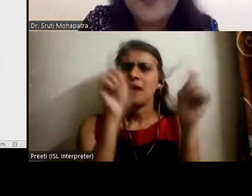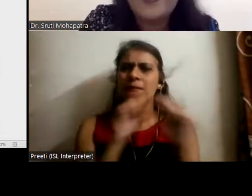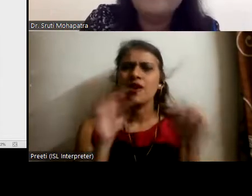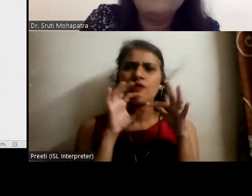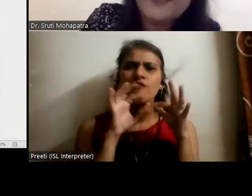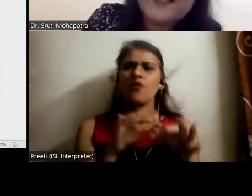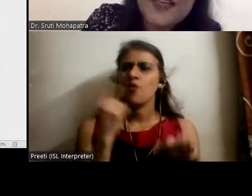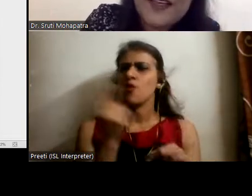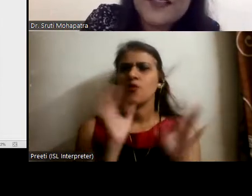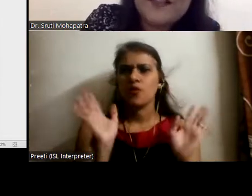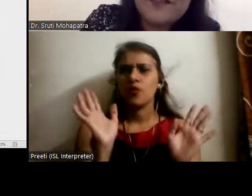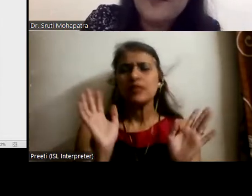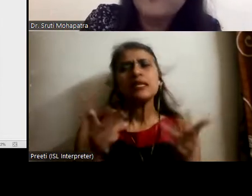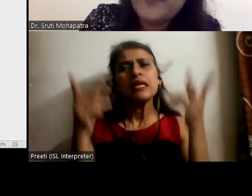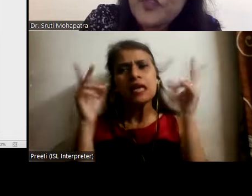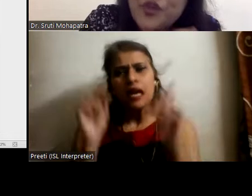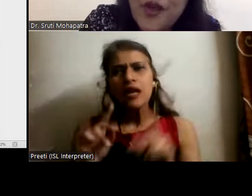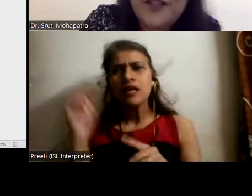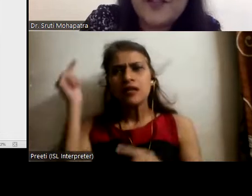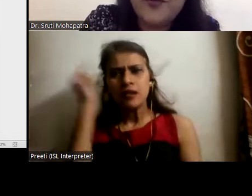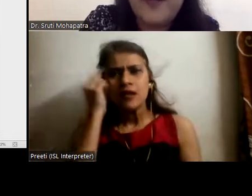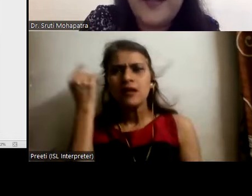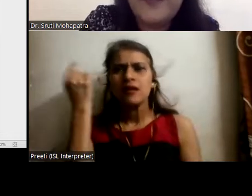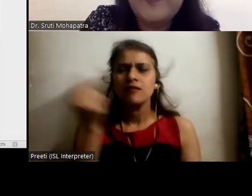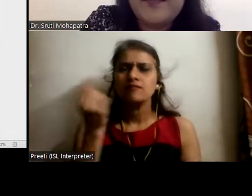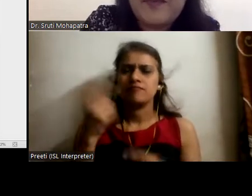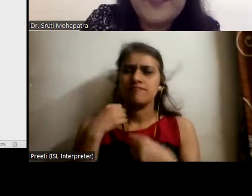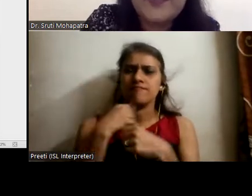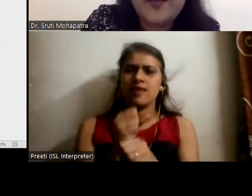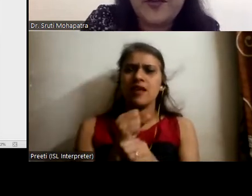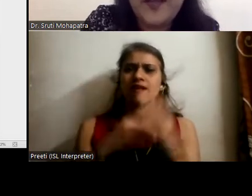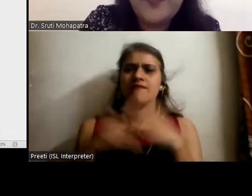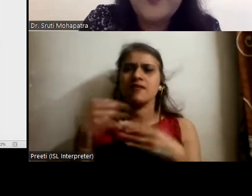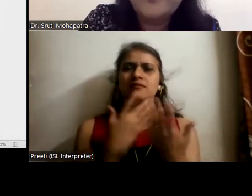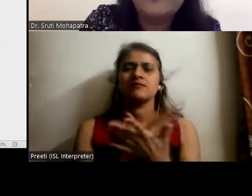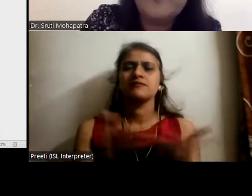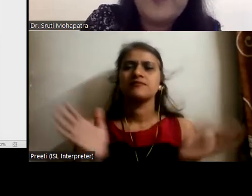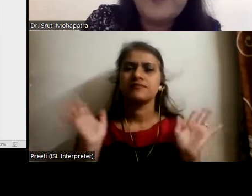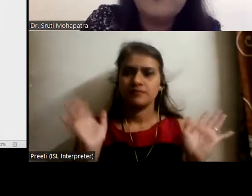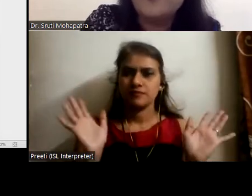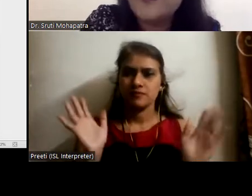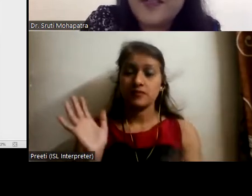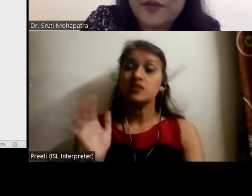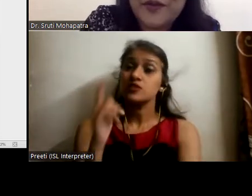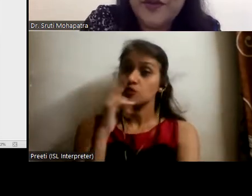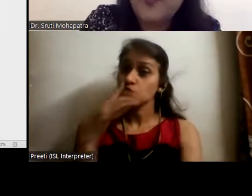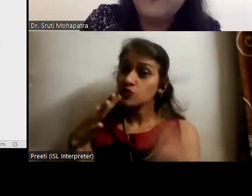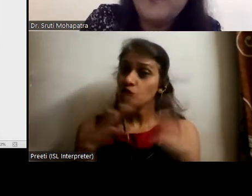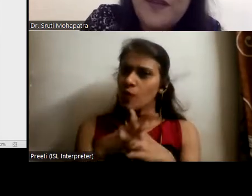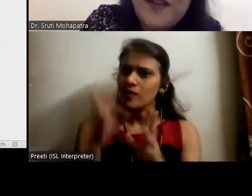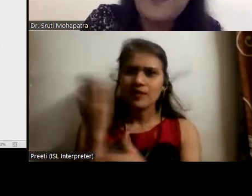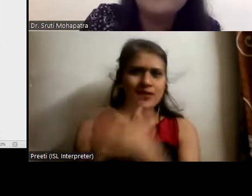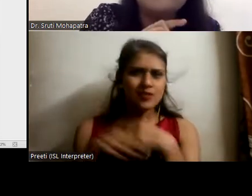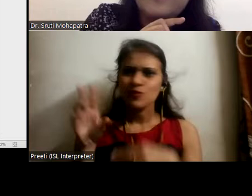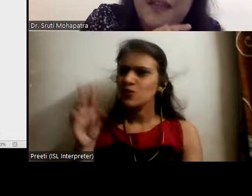rectify and redesign itself. So also you find in the feminist theory that women are not disabled.